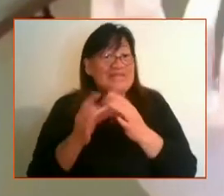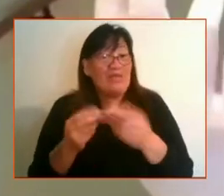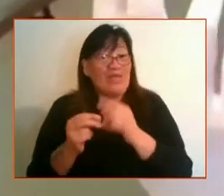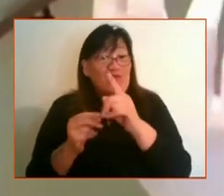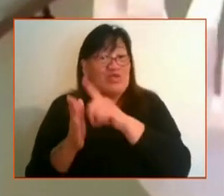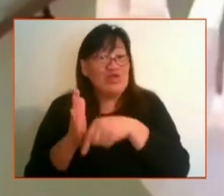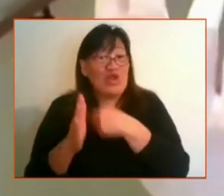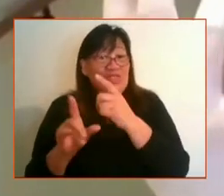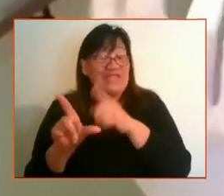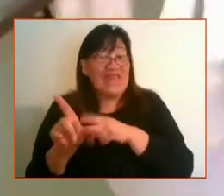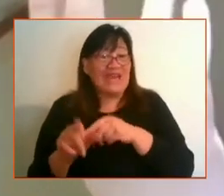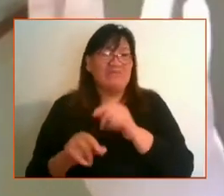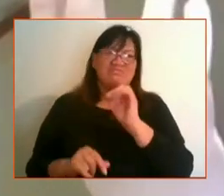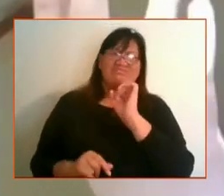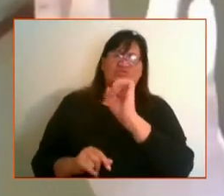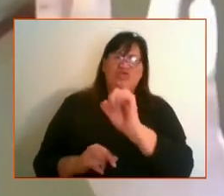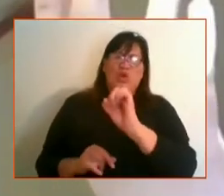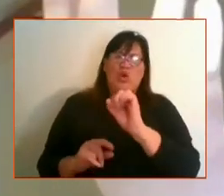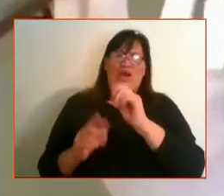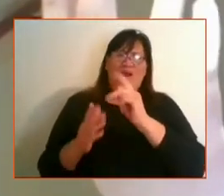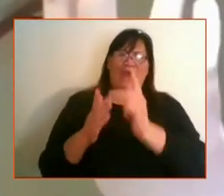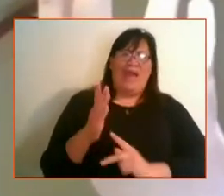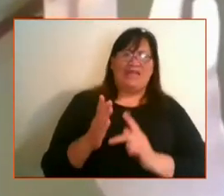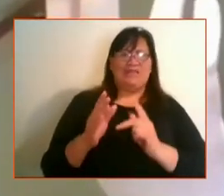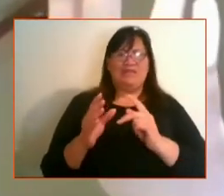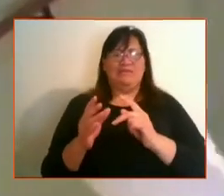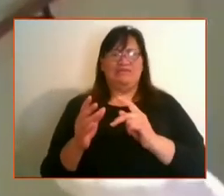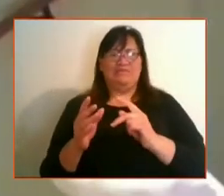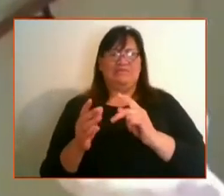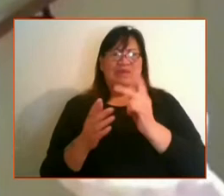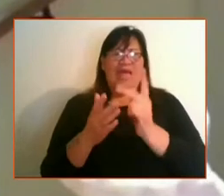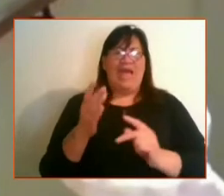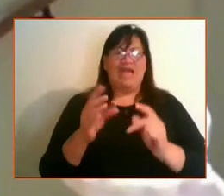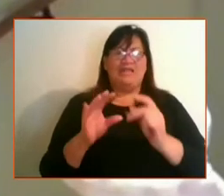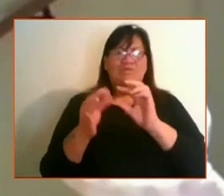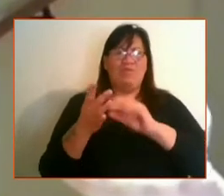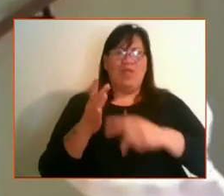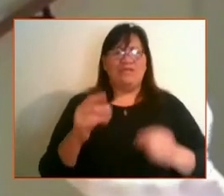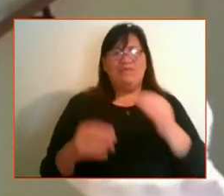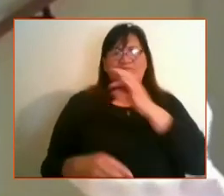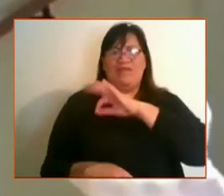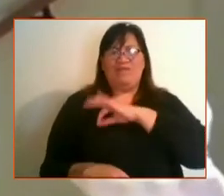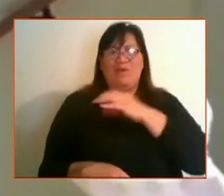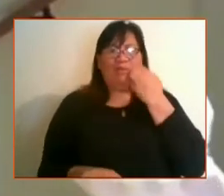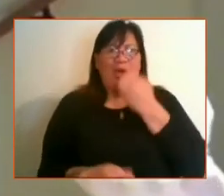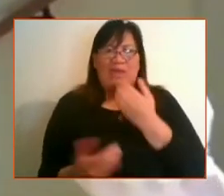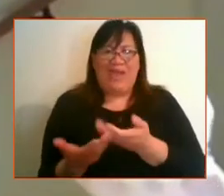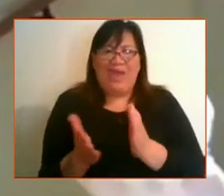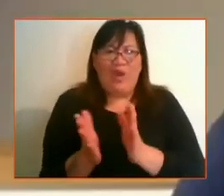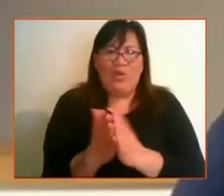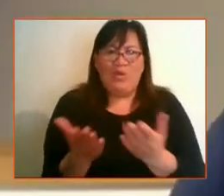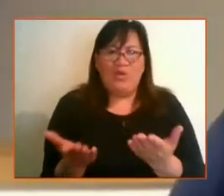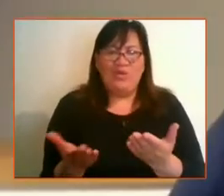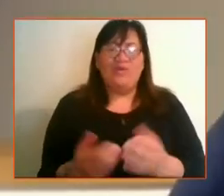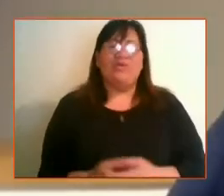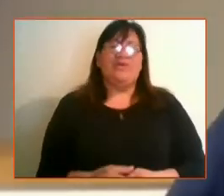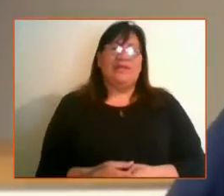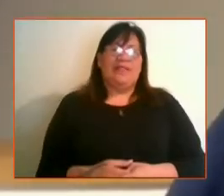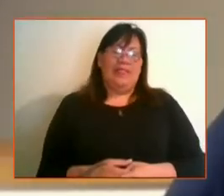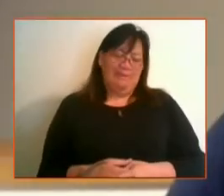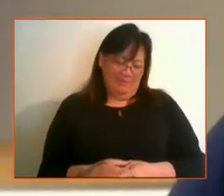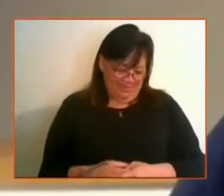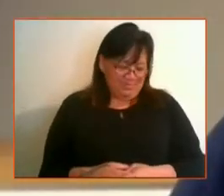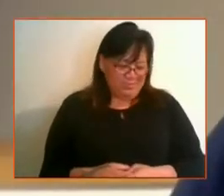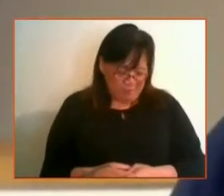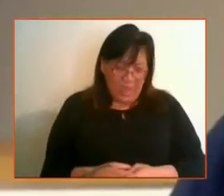your arts policy benefit Toi Māori? Look, it will put it at the